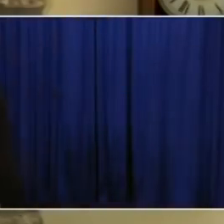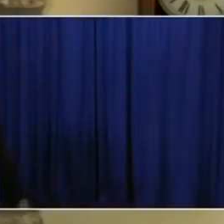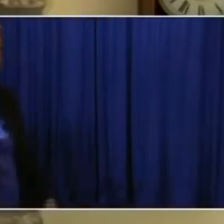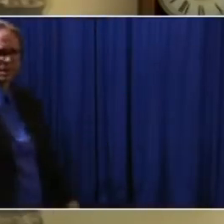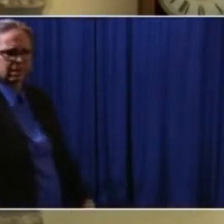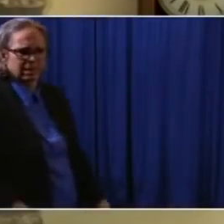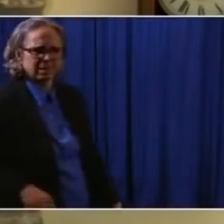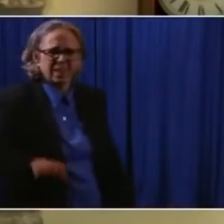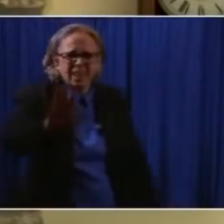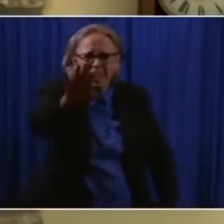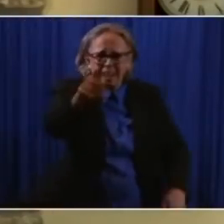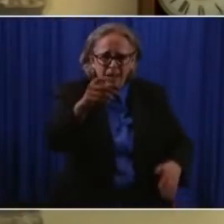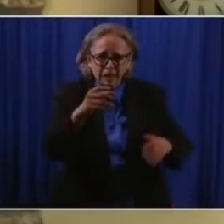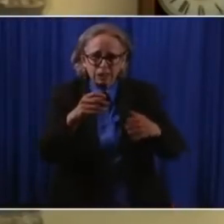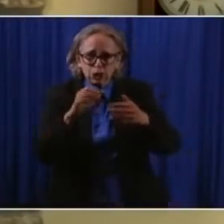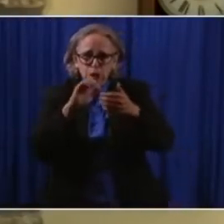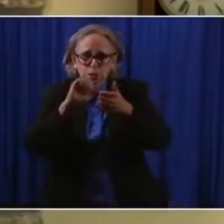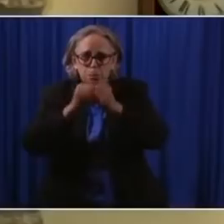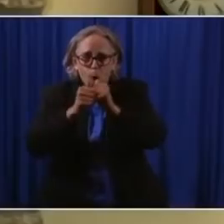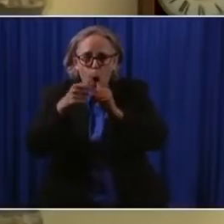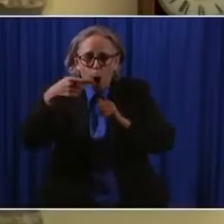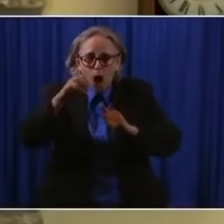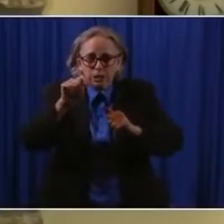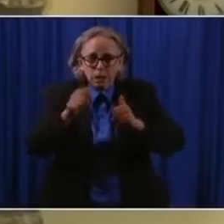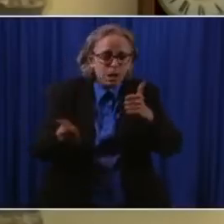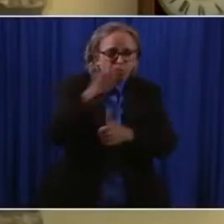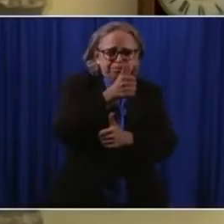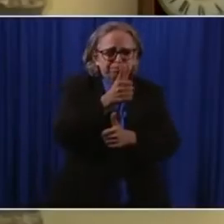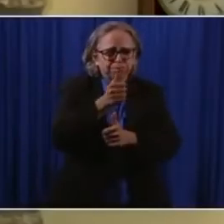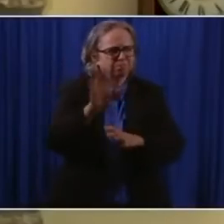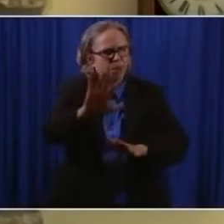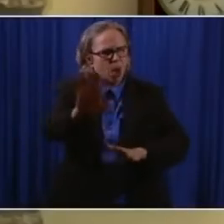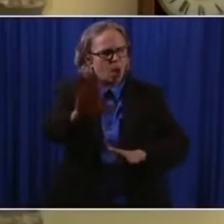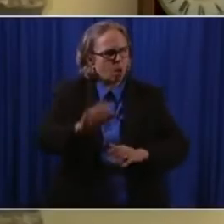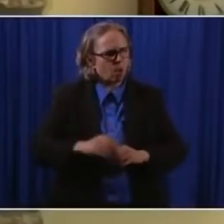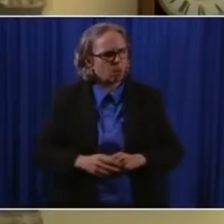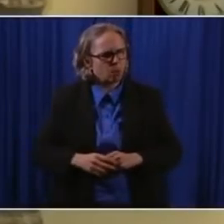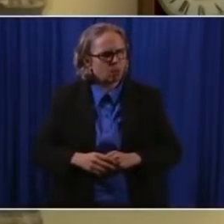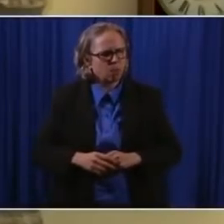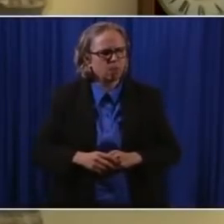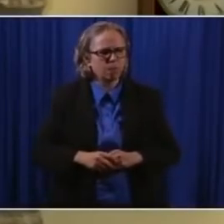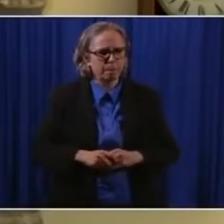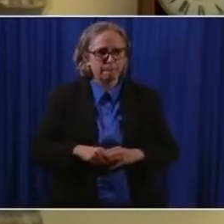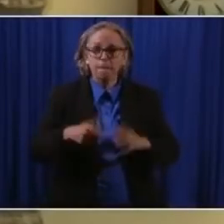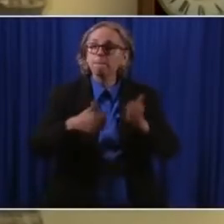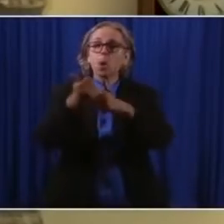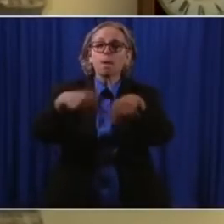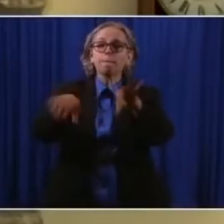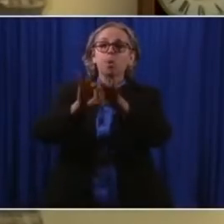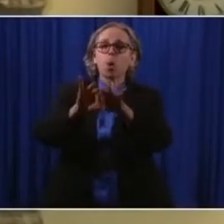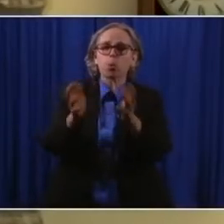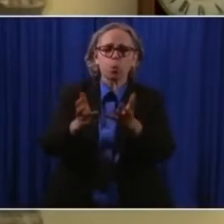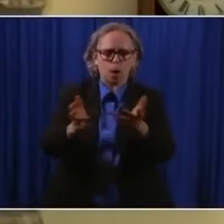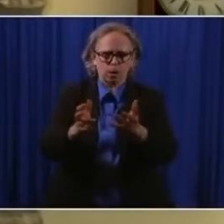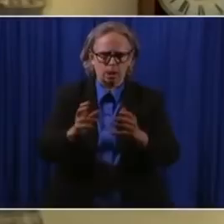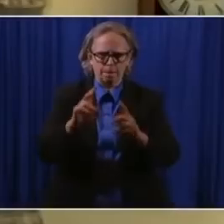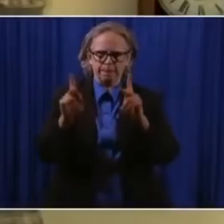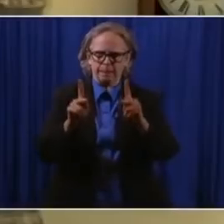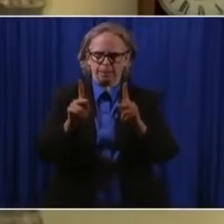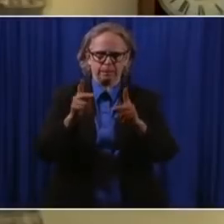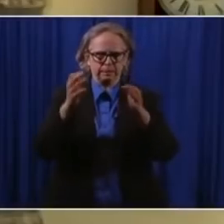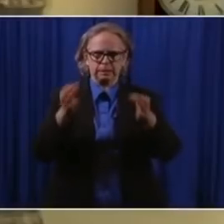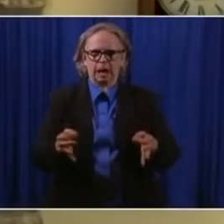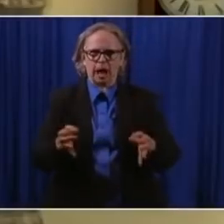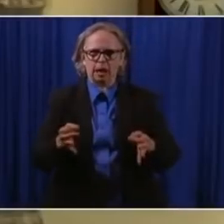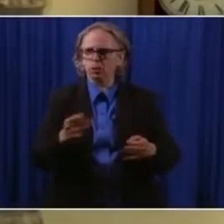all, the parents are the most important people. So the parents, first of all, make a decision. Does